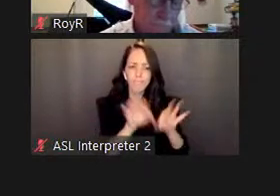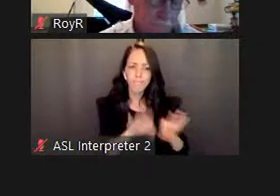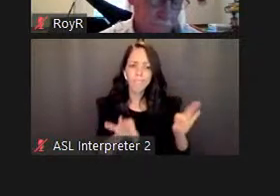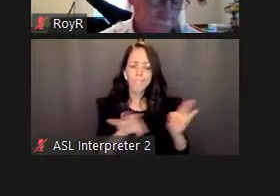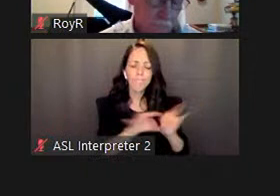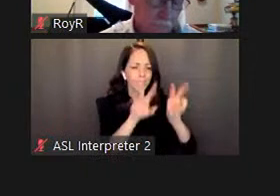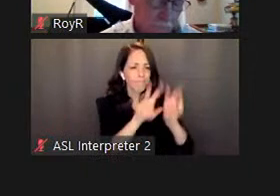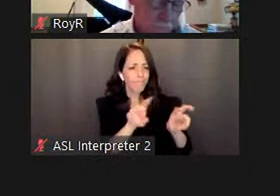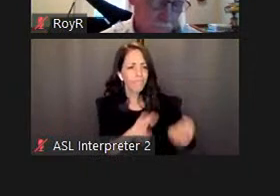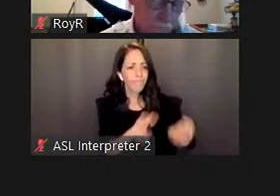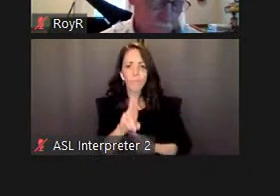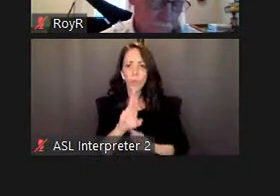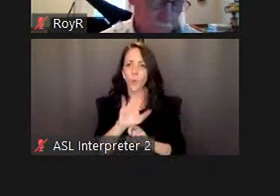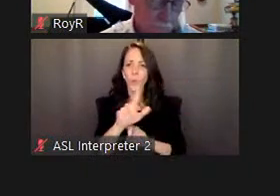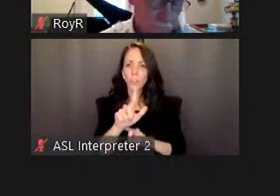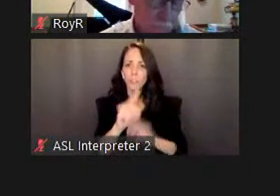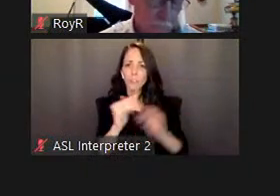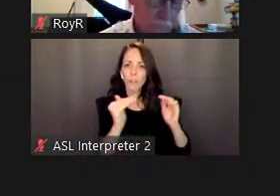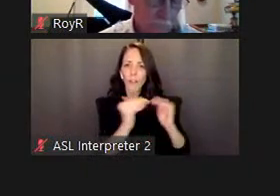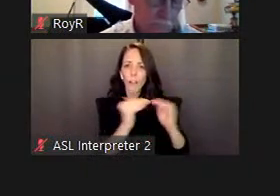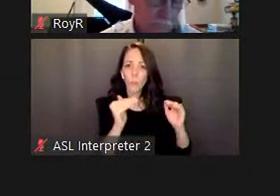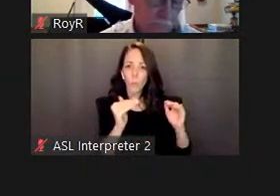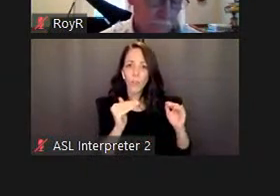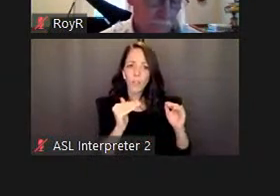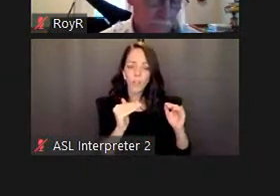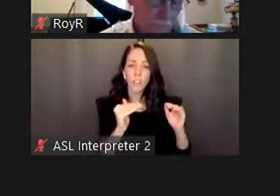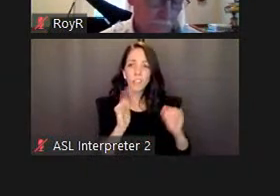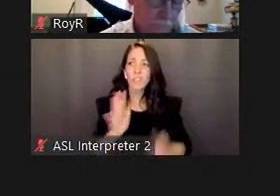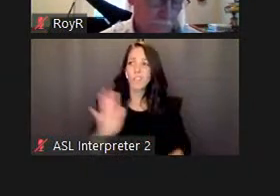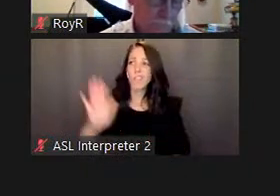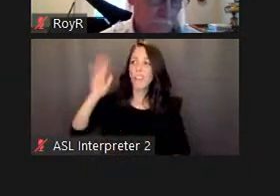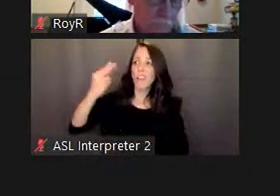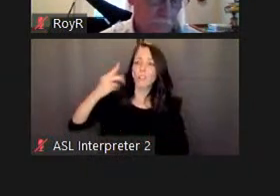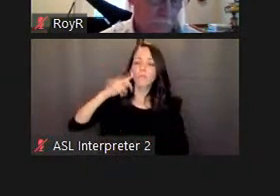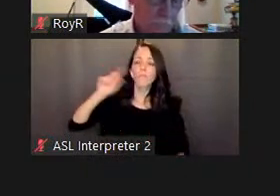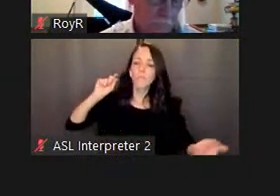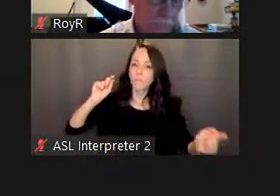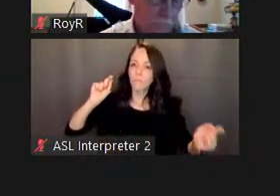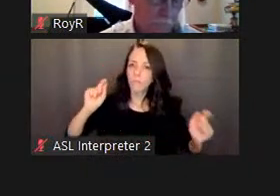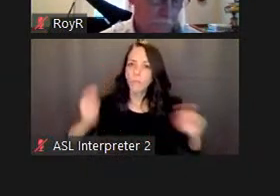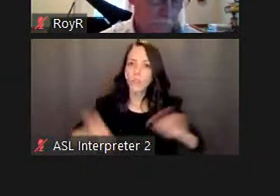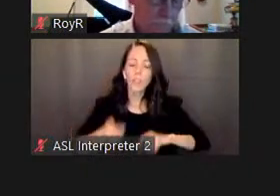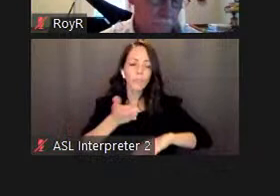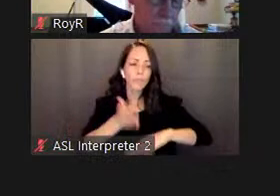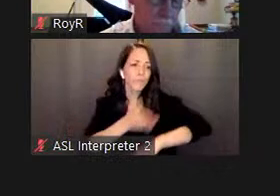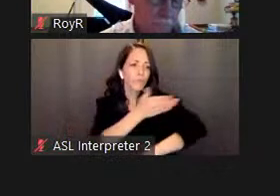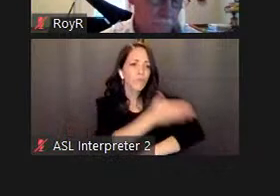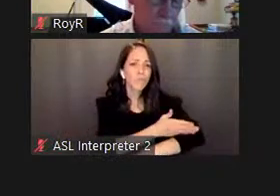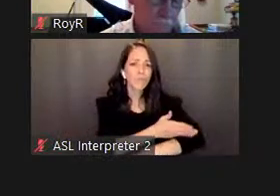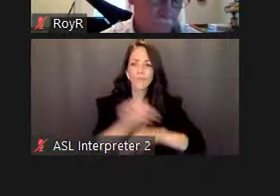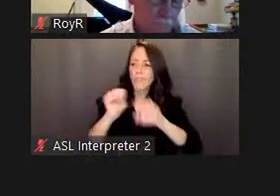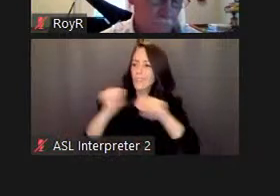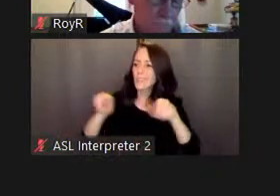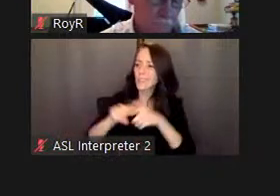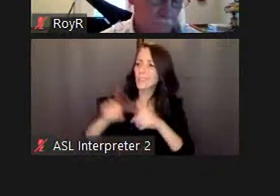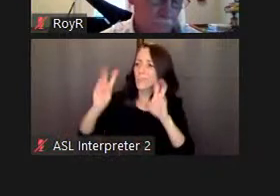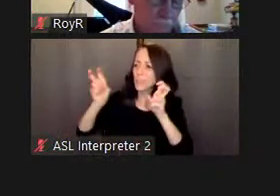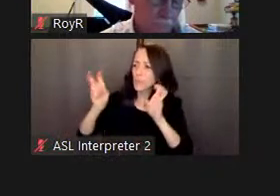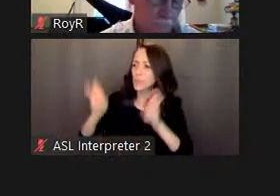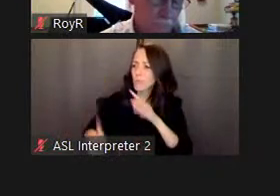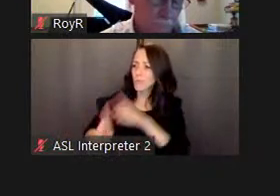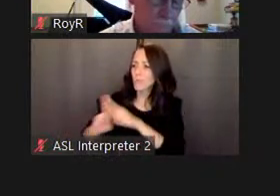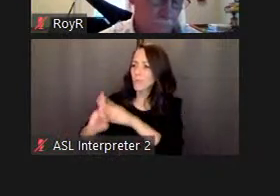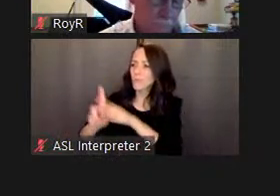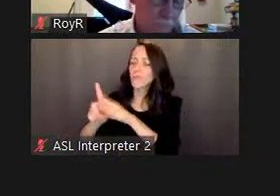can mitigate historical impacts, change persistent systemic issues, and achieve a more inclusive